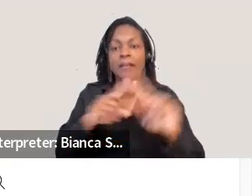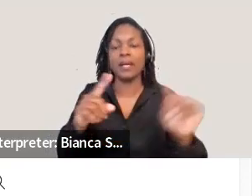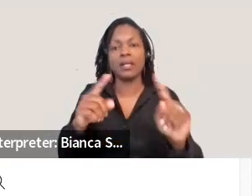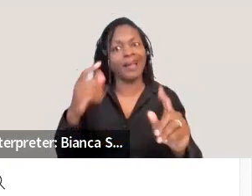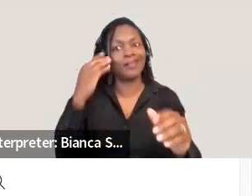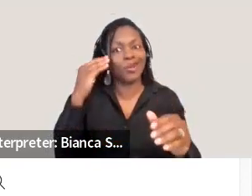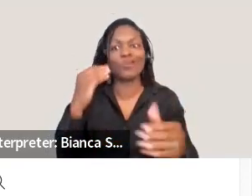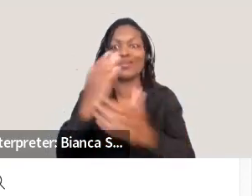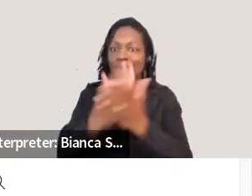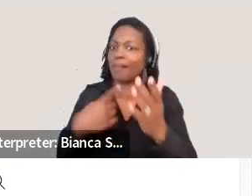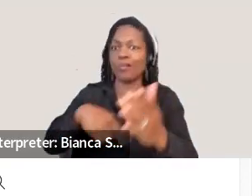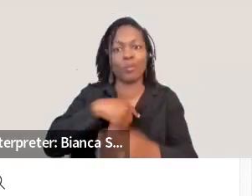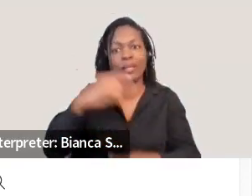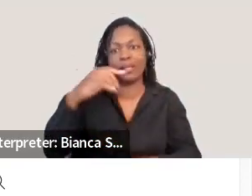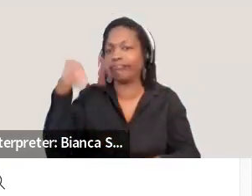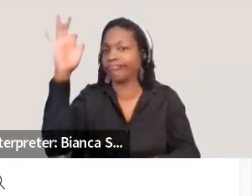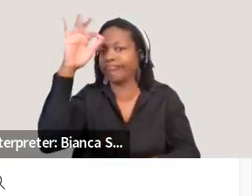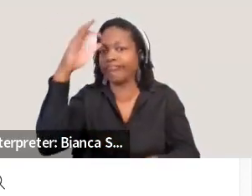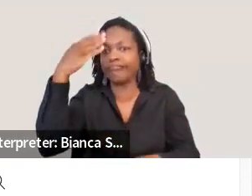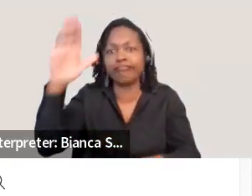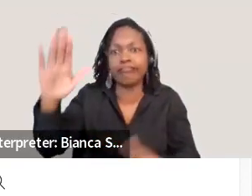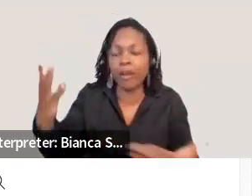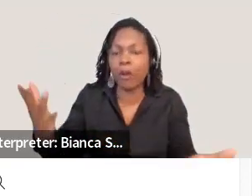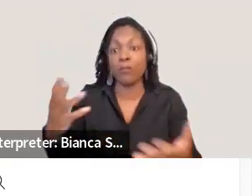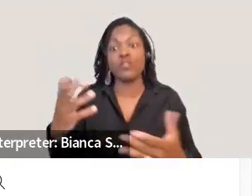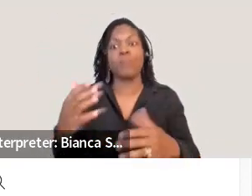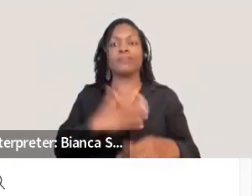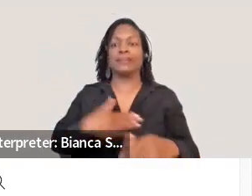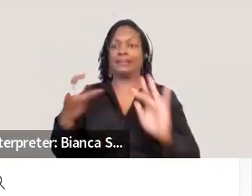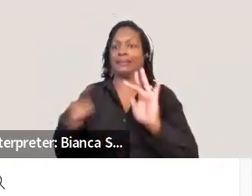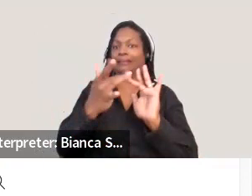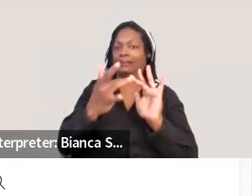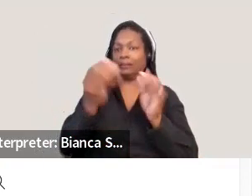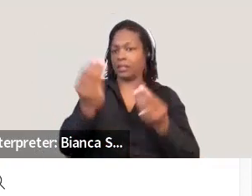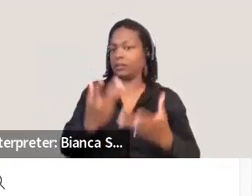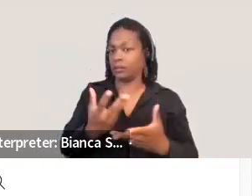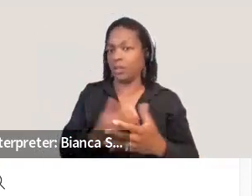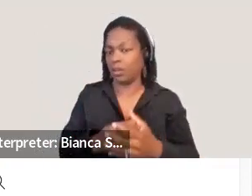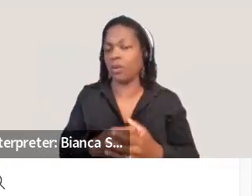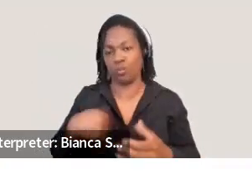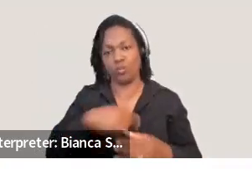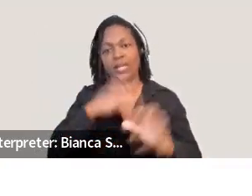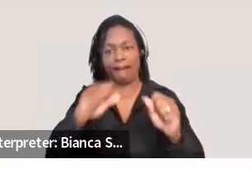in touch if you are not listed and you would like to be.